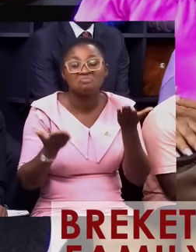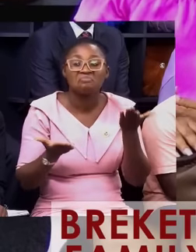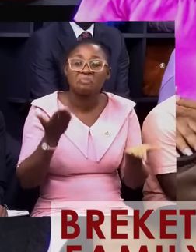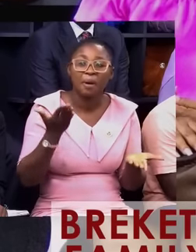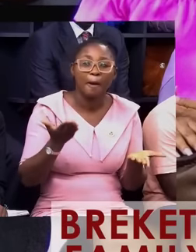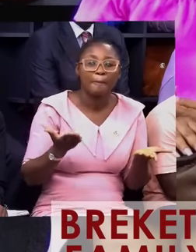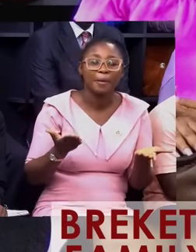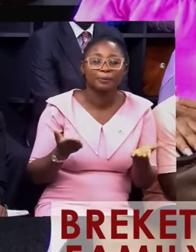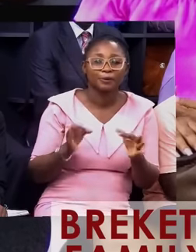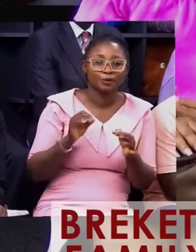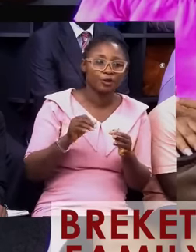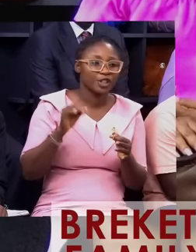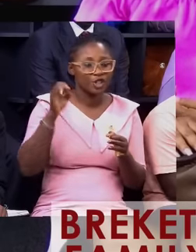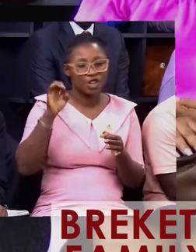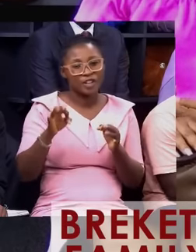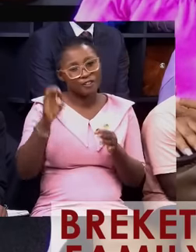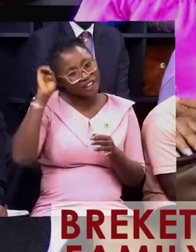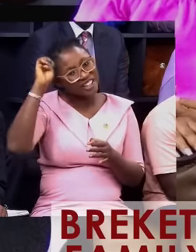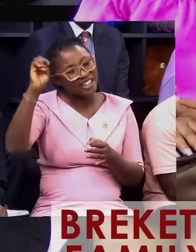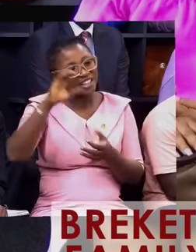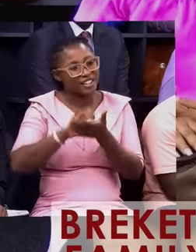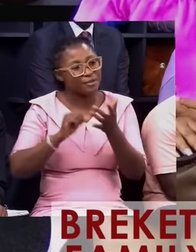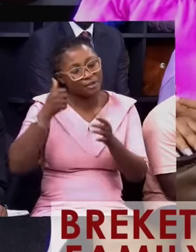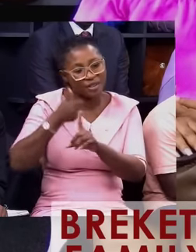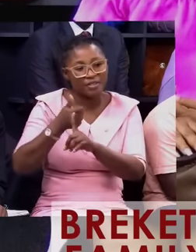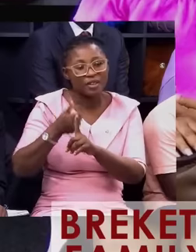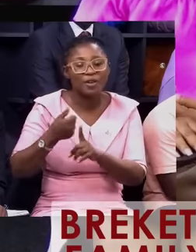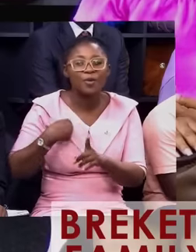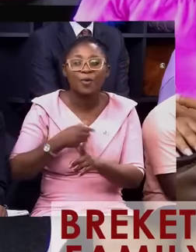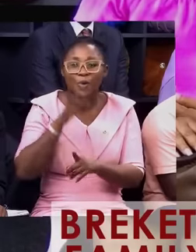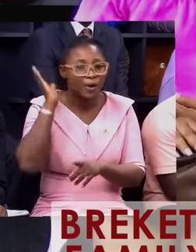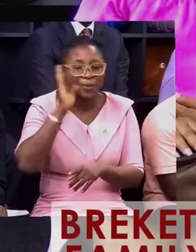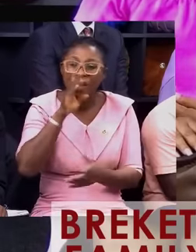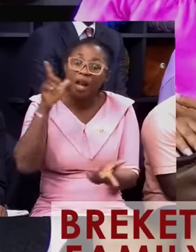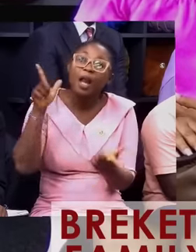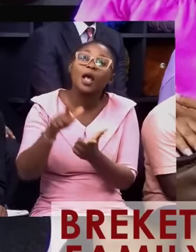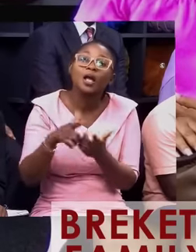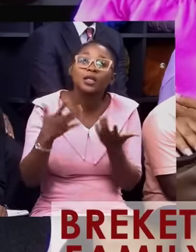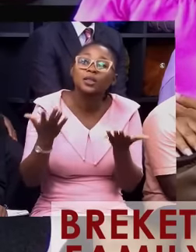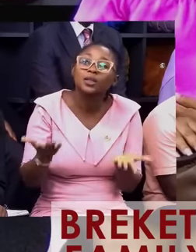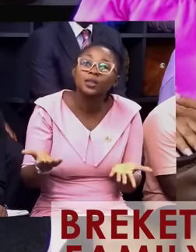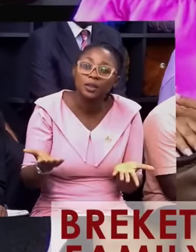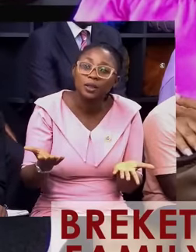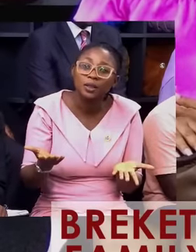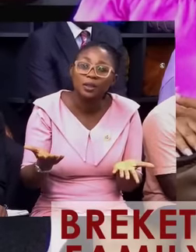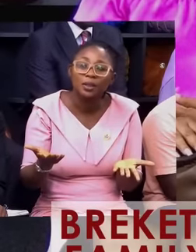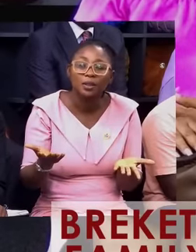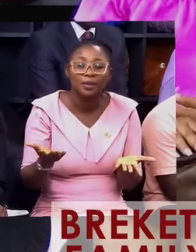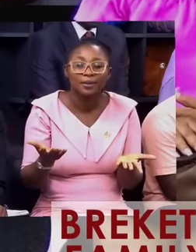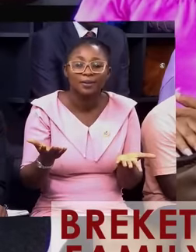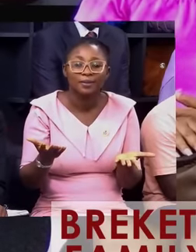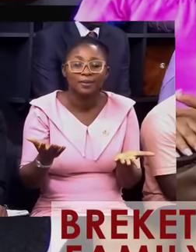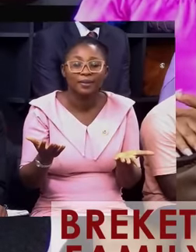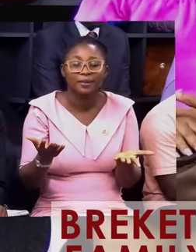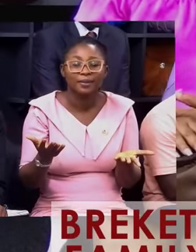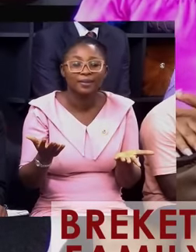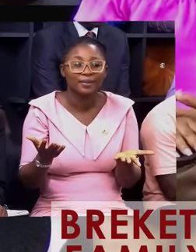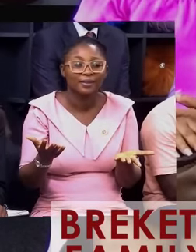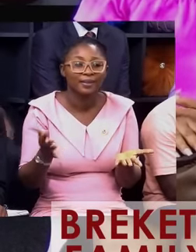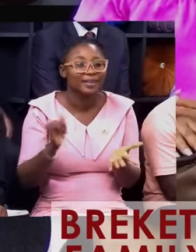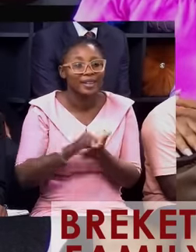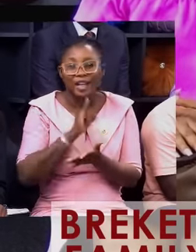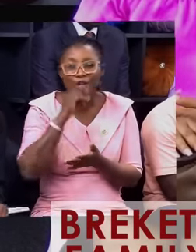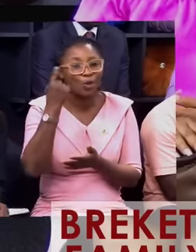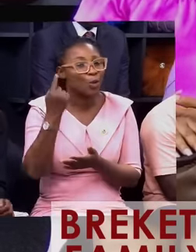maybe if he removed himself we would be less okay